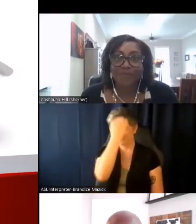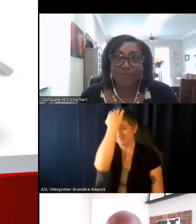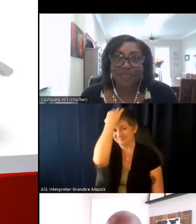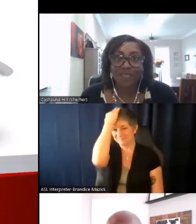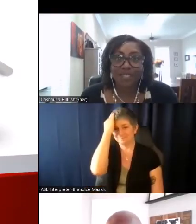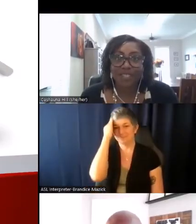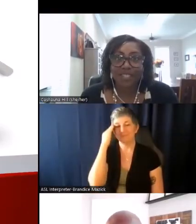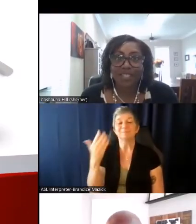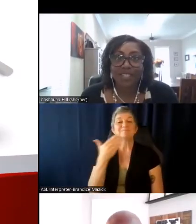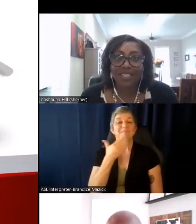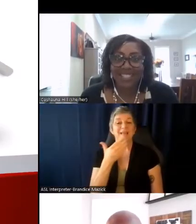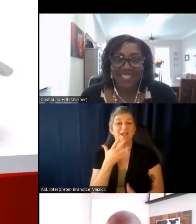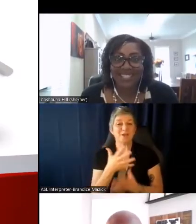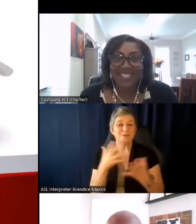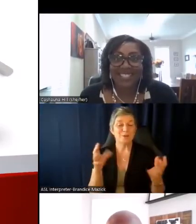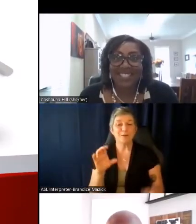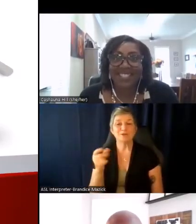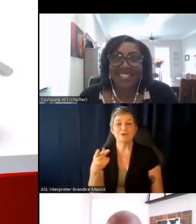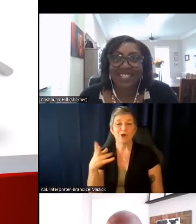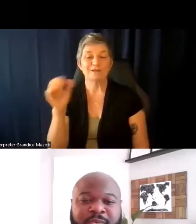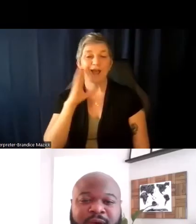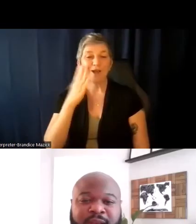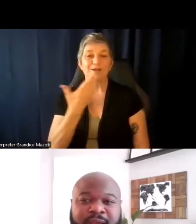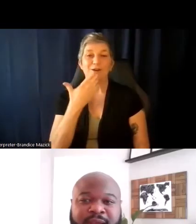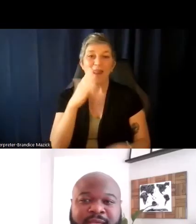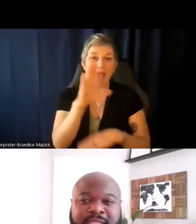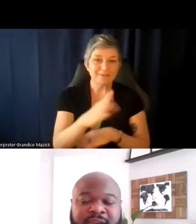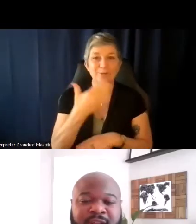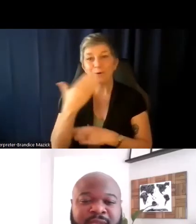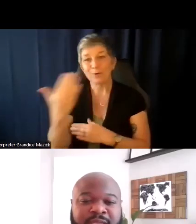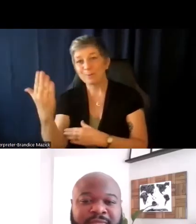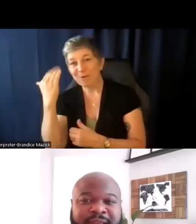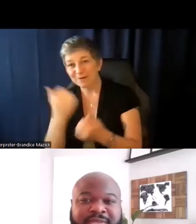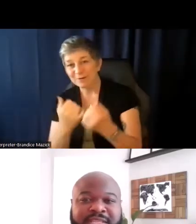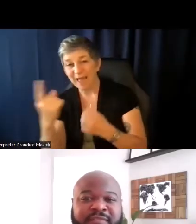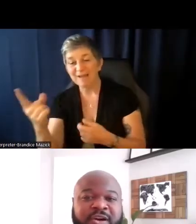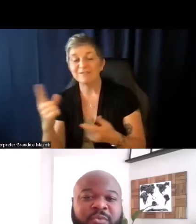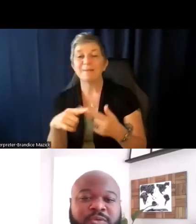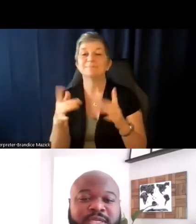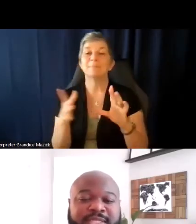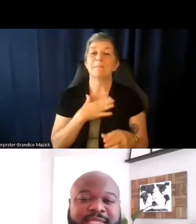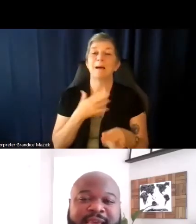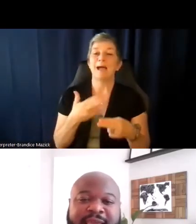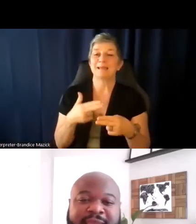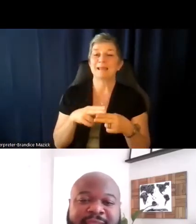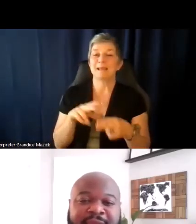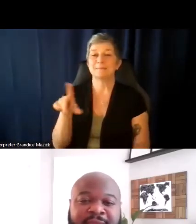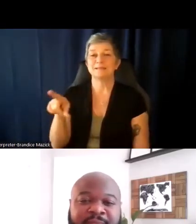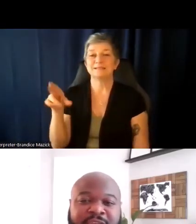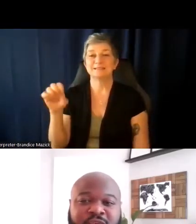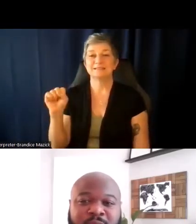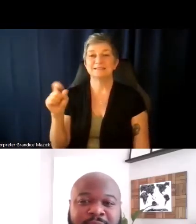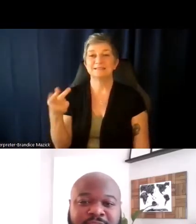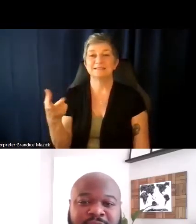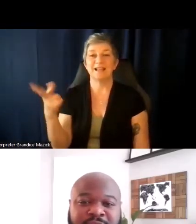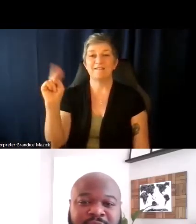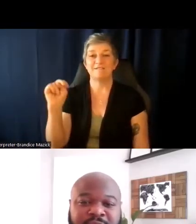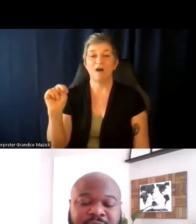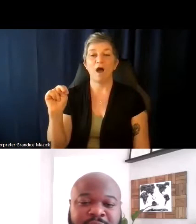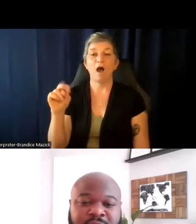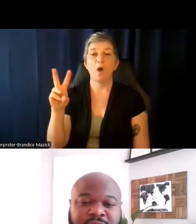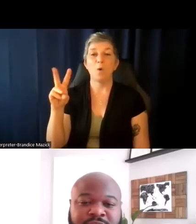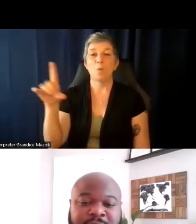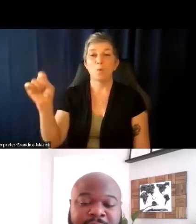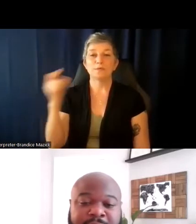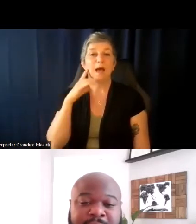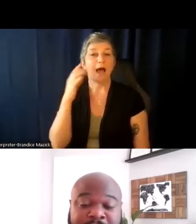Thank you so much, Kashana, and good afternoon or good morning to everyone. As Kashana mentioned, my name is Stefan Woods, and I am a trial attorney